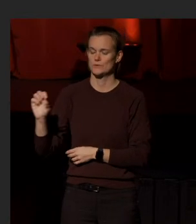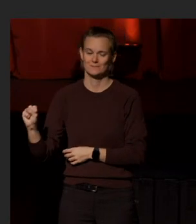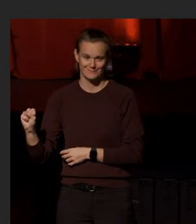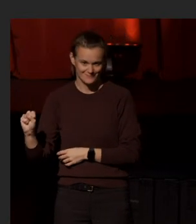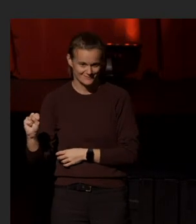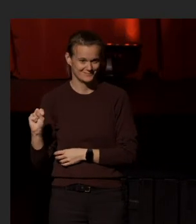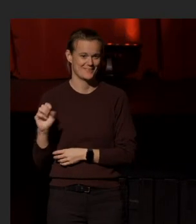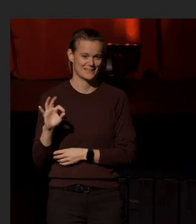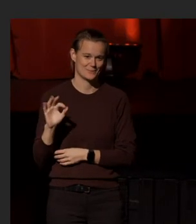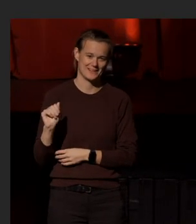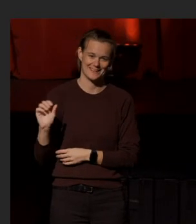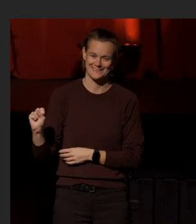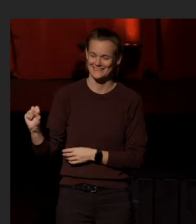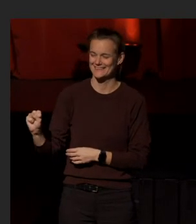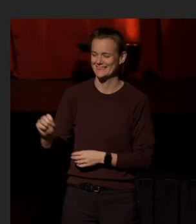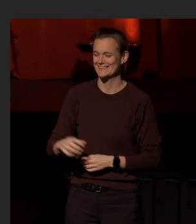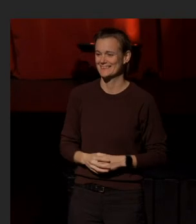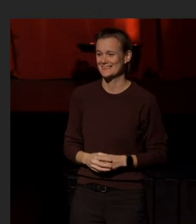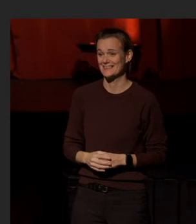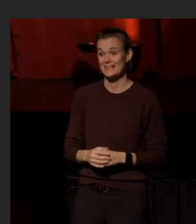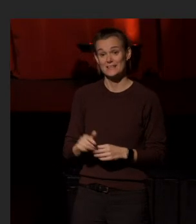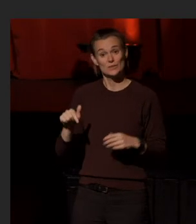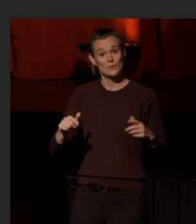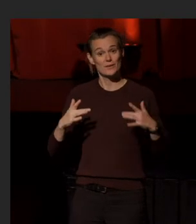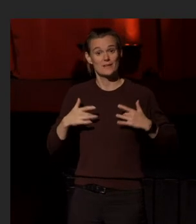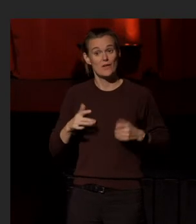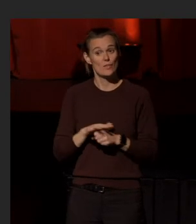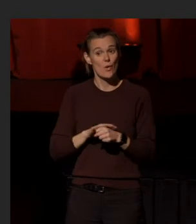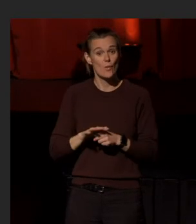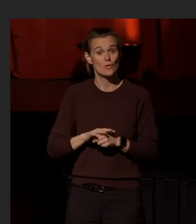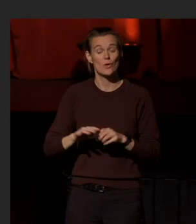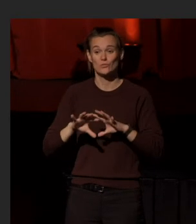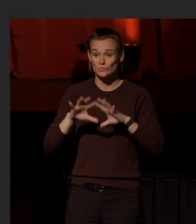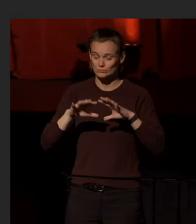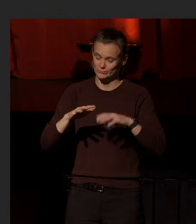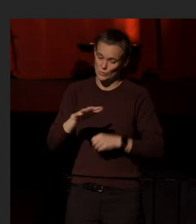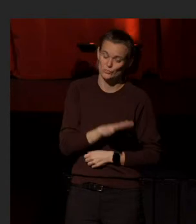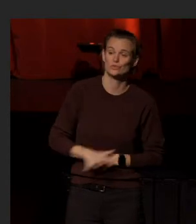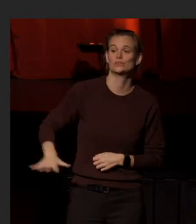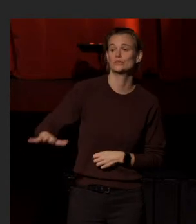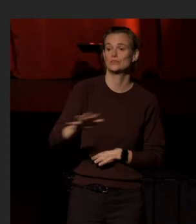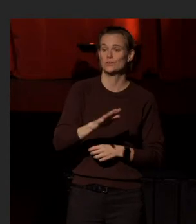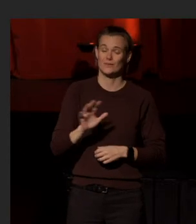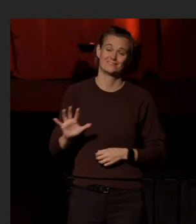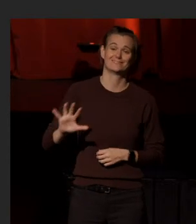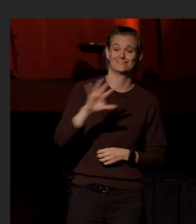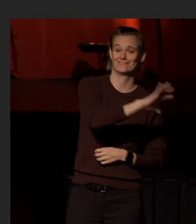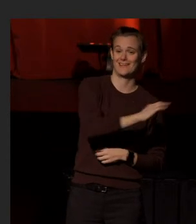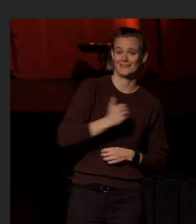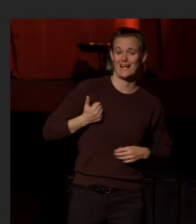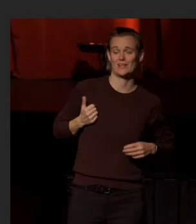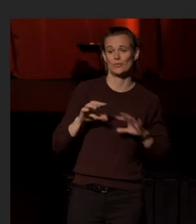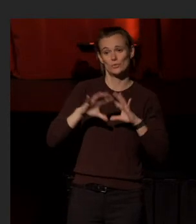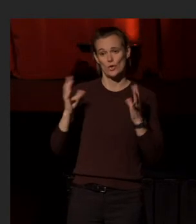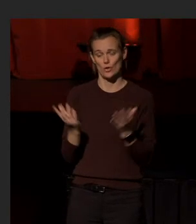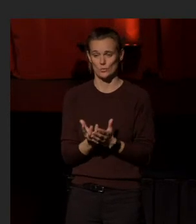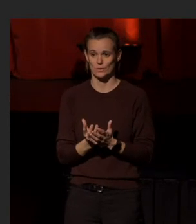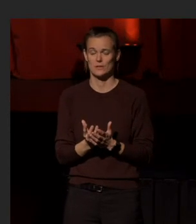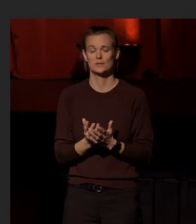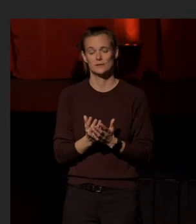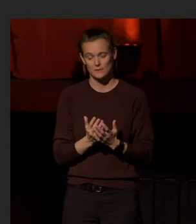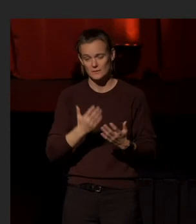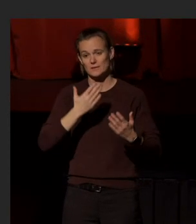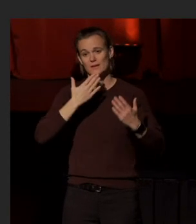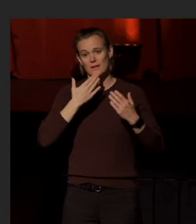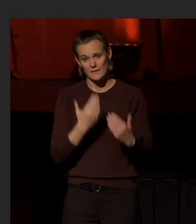make this event a local, regional, national, and global success. So we want to take a moment to thank CBC Nova Scotia specifically